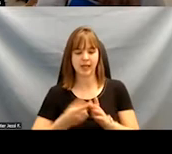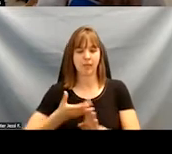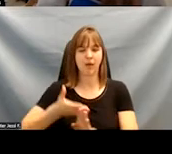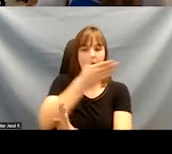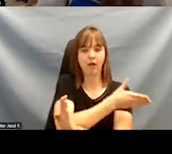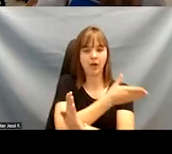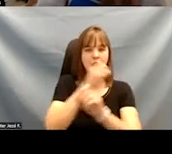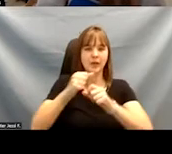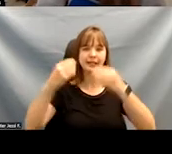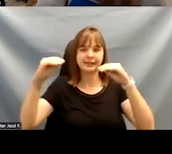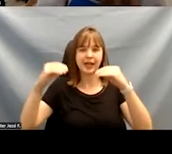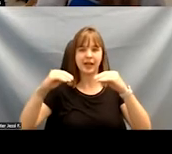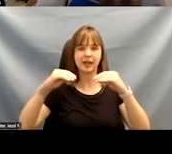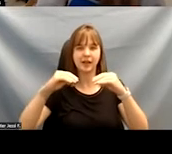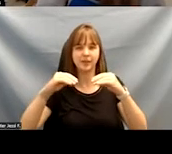required.